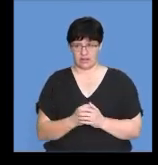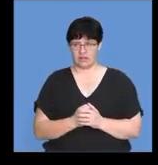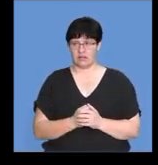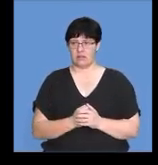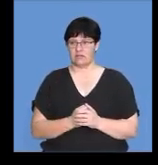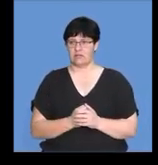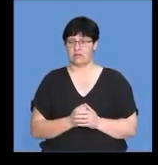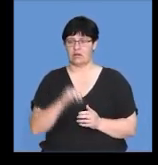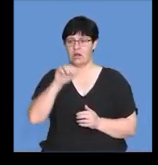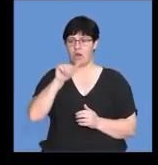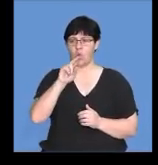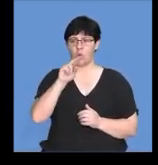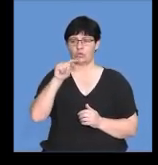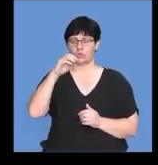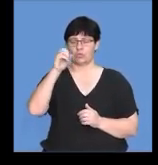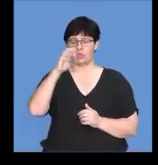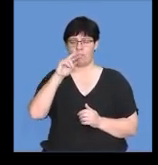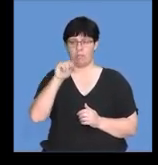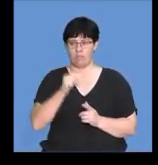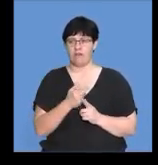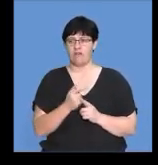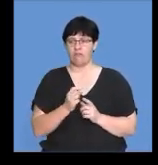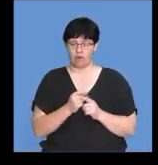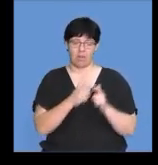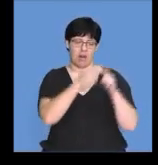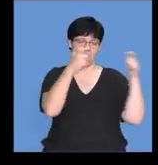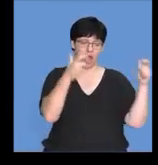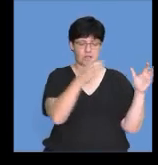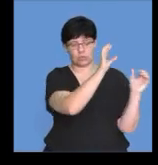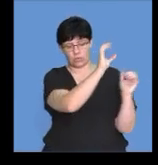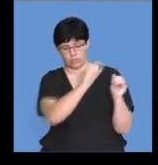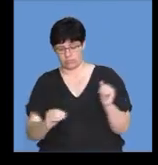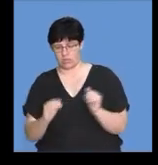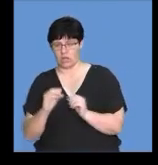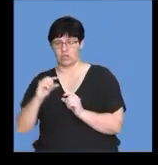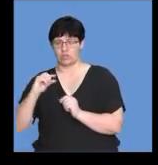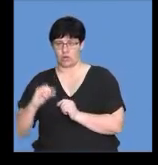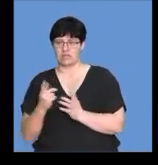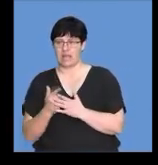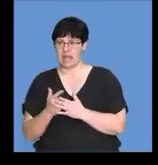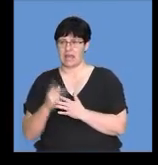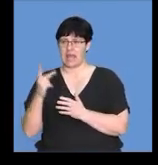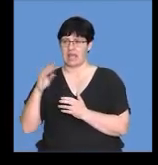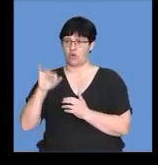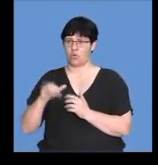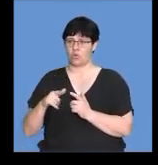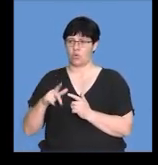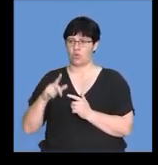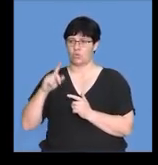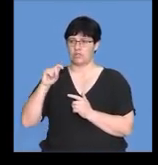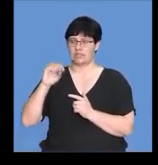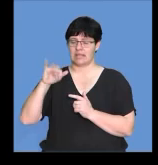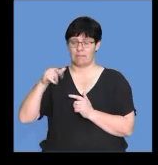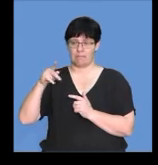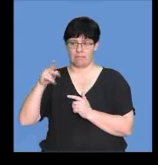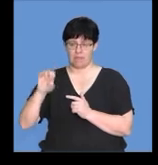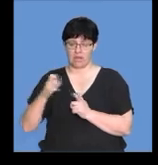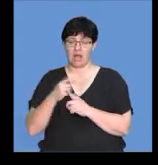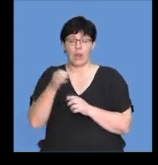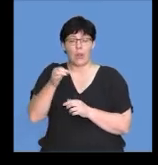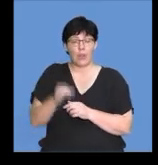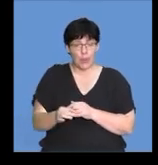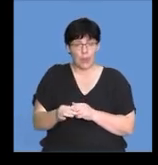Autosomes are arranged in pairs from the smallest or from the largest to the smallest in a karyotype, with the smallest being